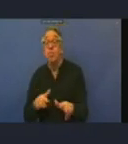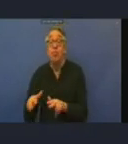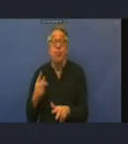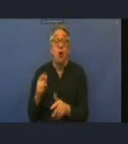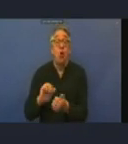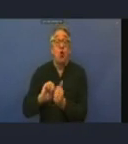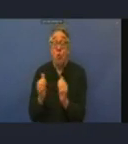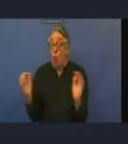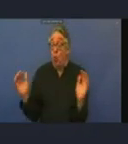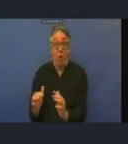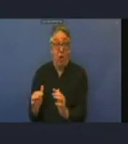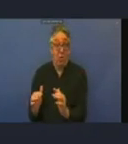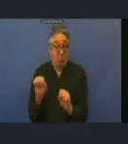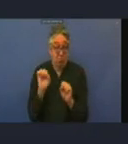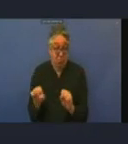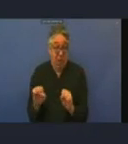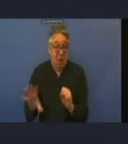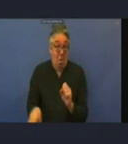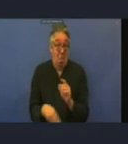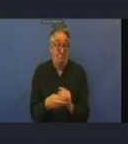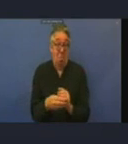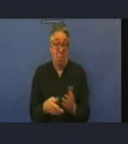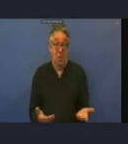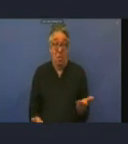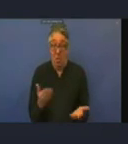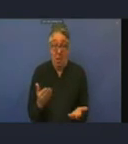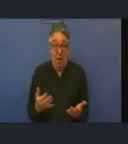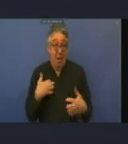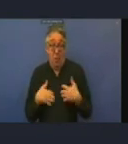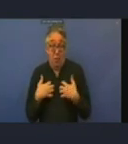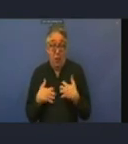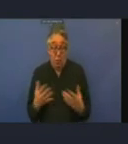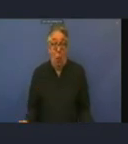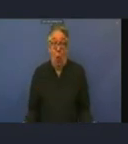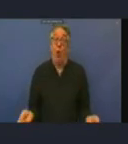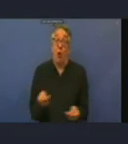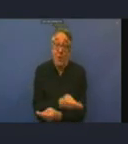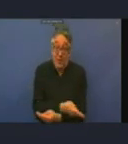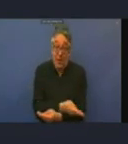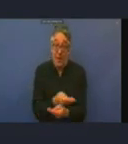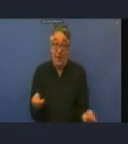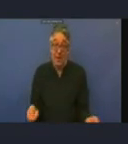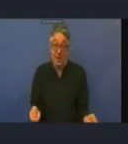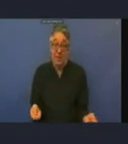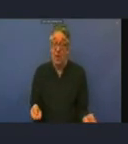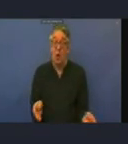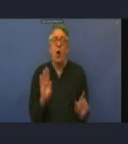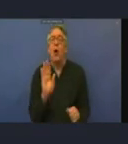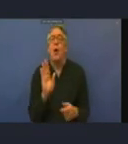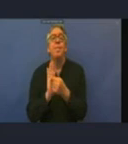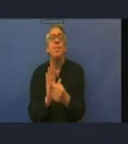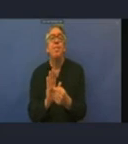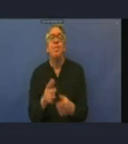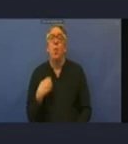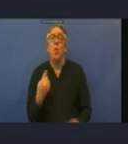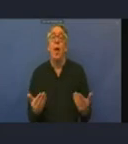included. It can be also interesting to organize so that we have an exchange between different... We have a lot of small collaborative partnerships, for example, work